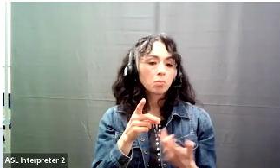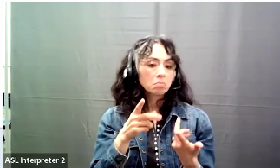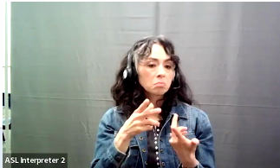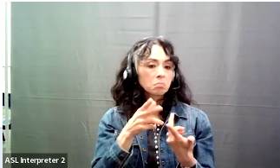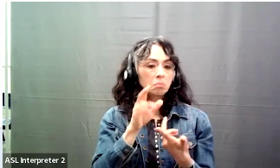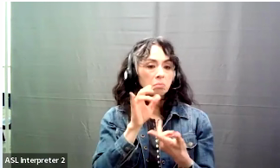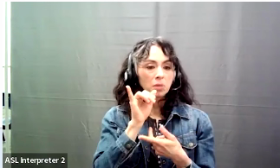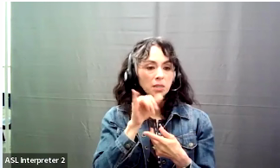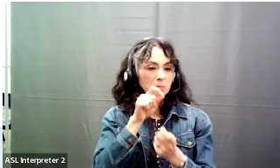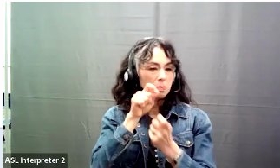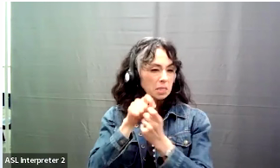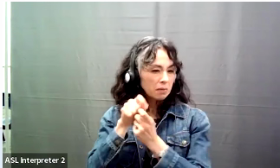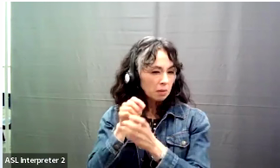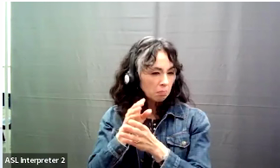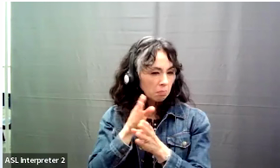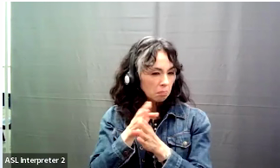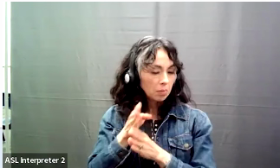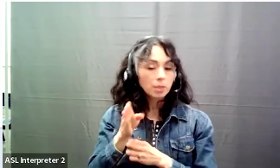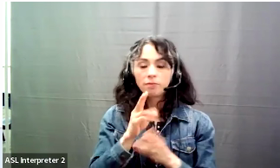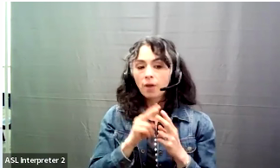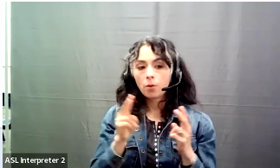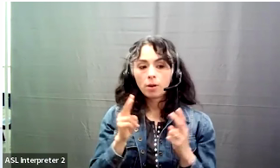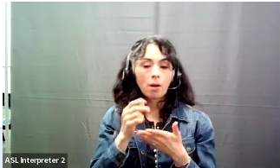related to the characteristics that are